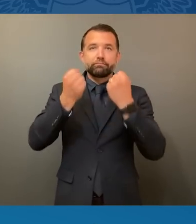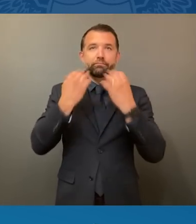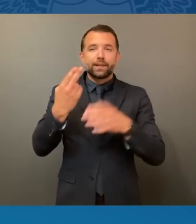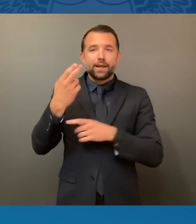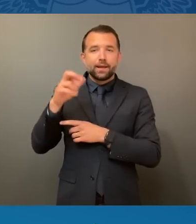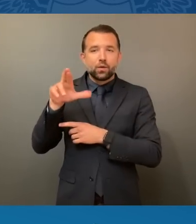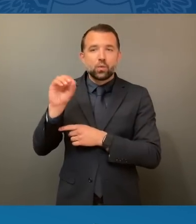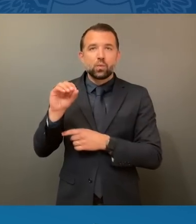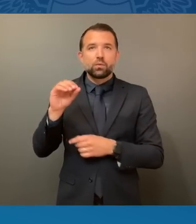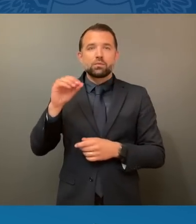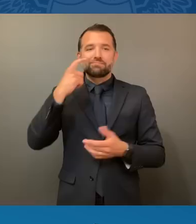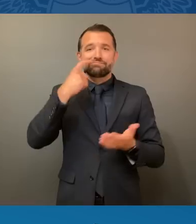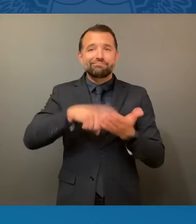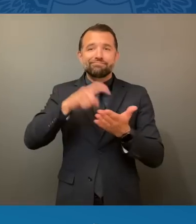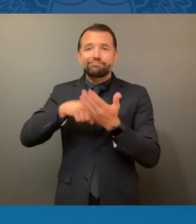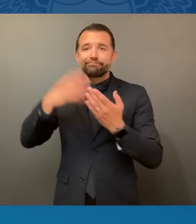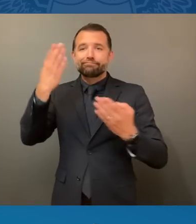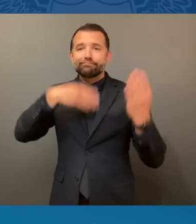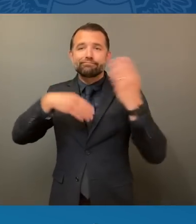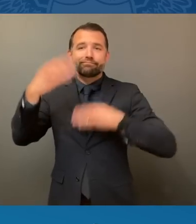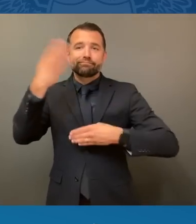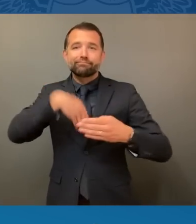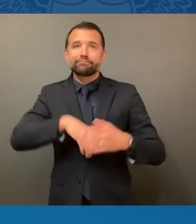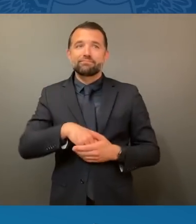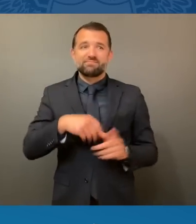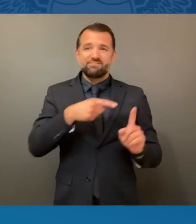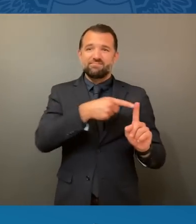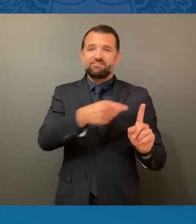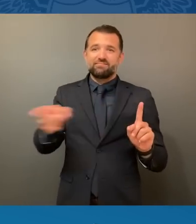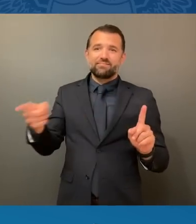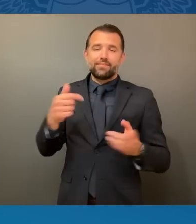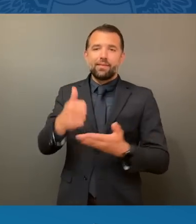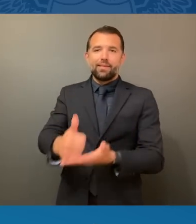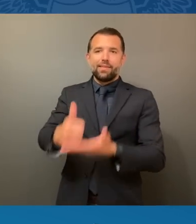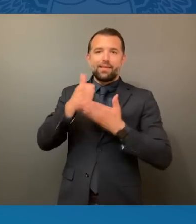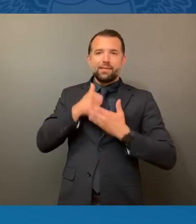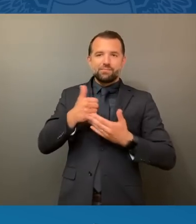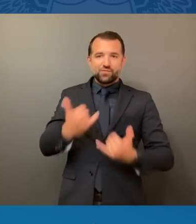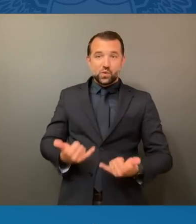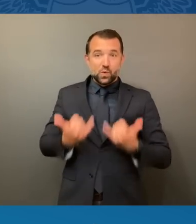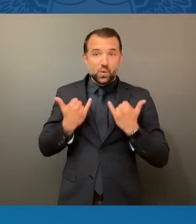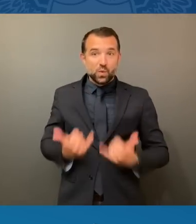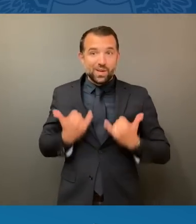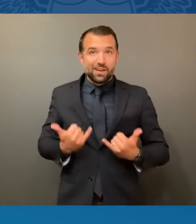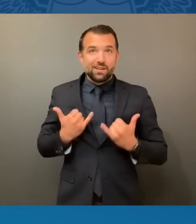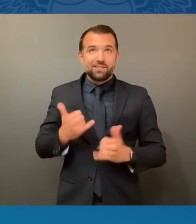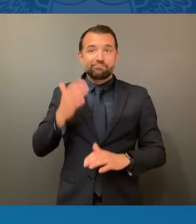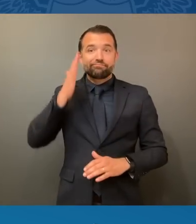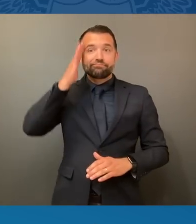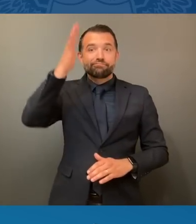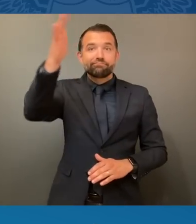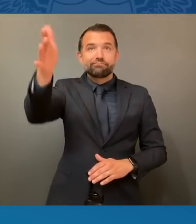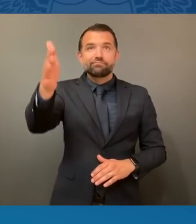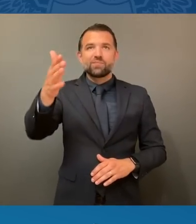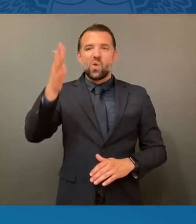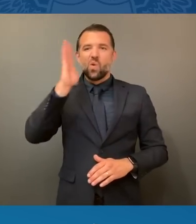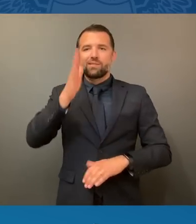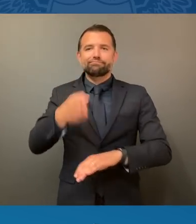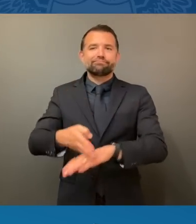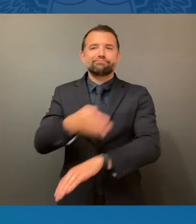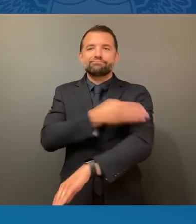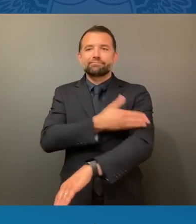for this history to exist. So the future will always be brighter because we refuse to